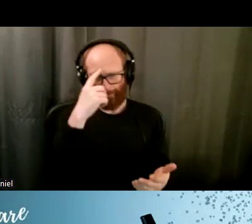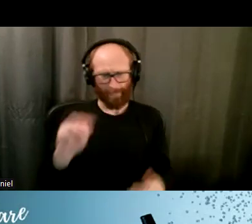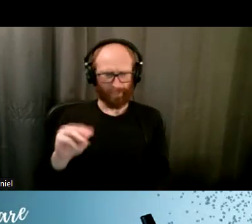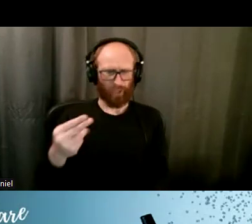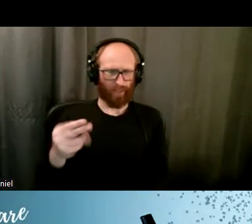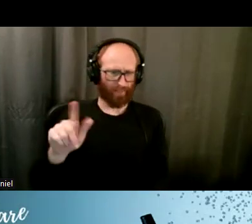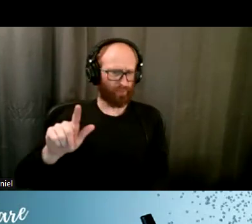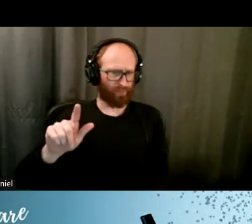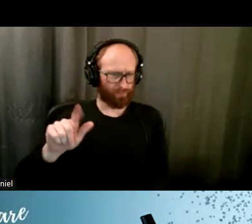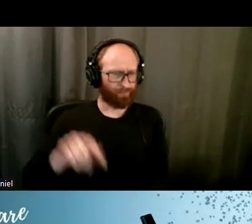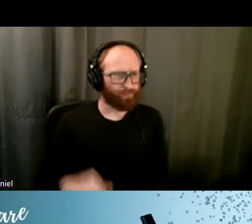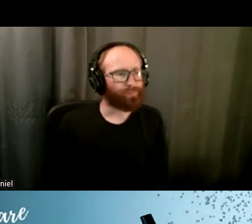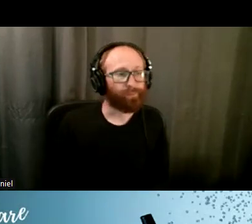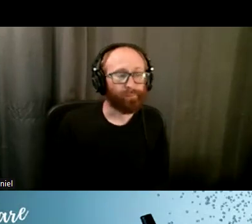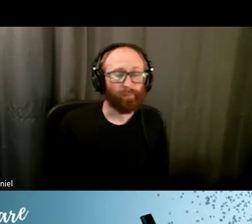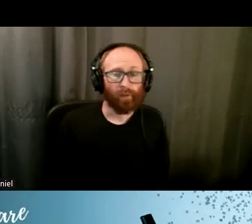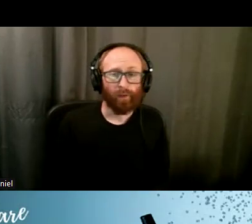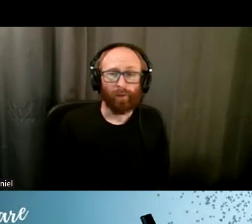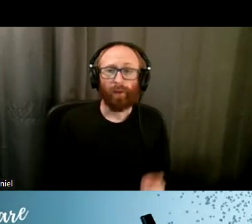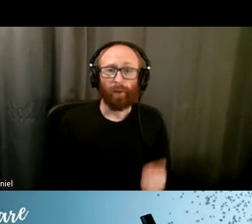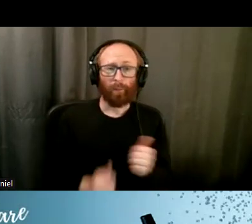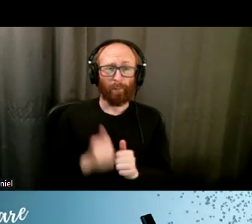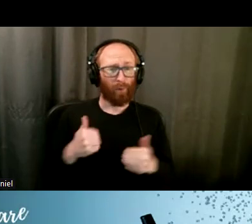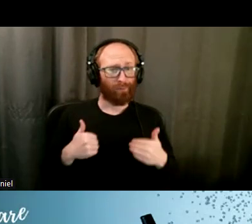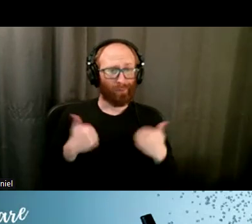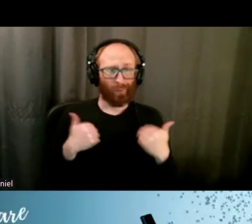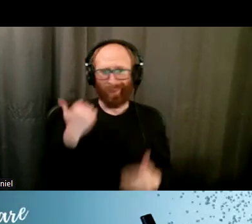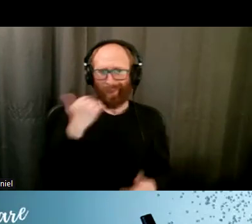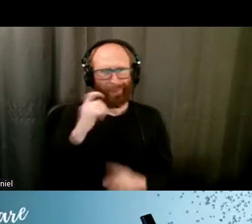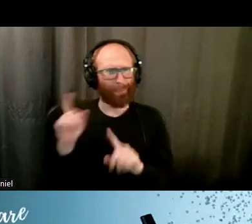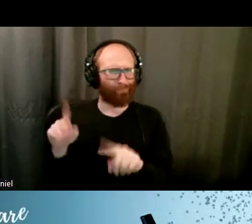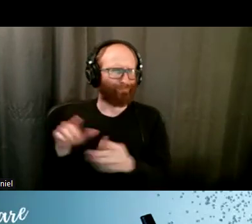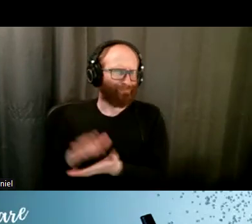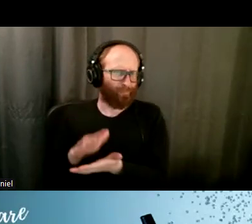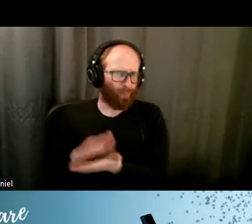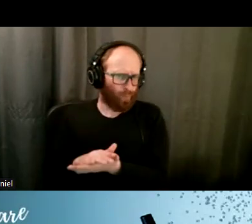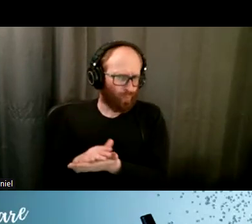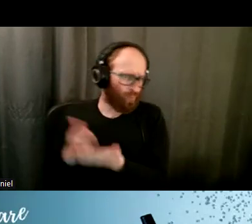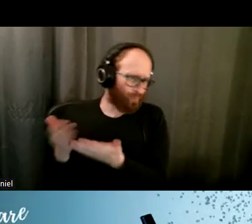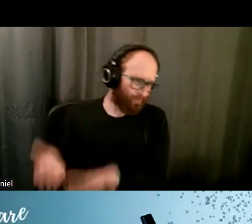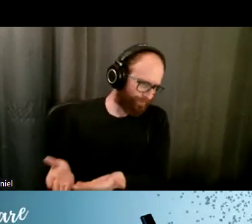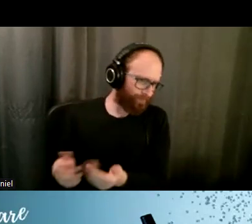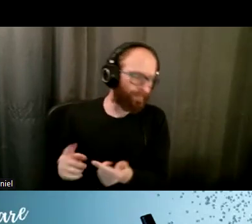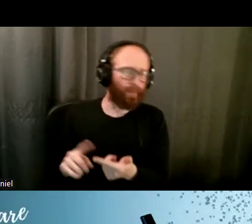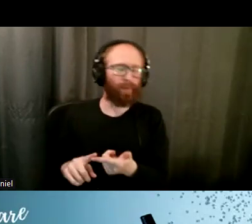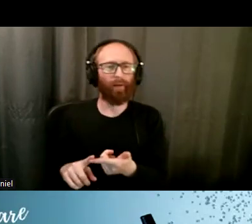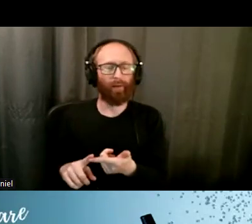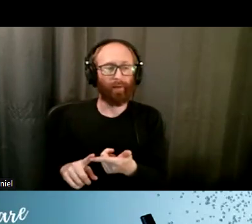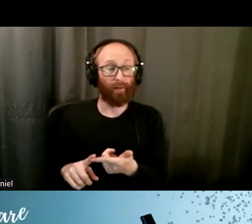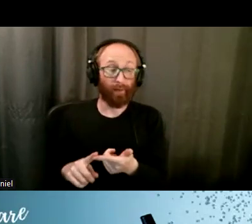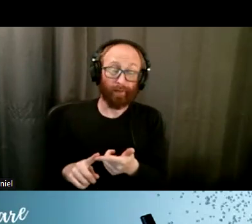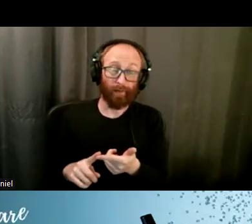Daily, schools are where most of our youth are. Schools are also the place that a lot of student issues